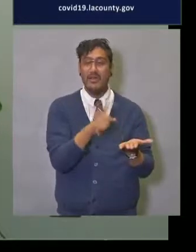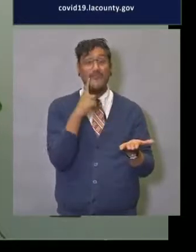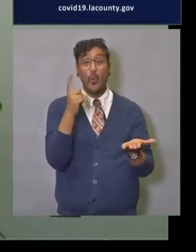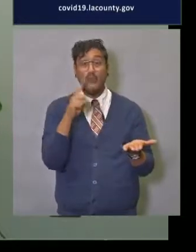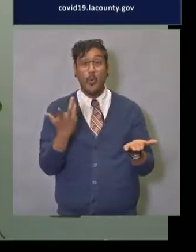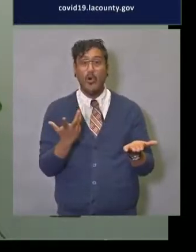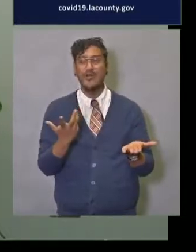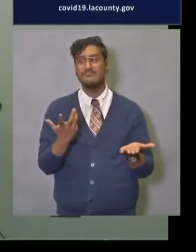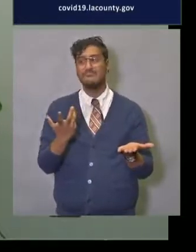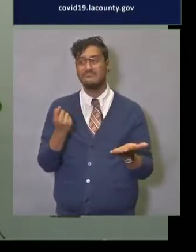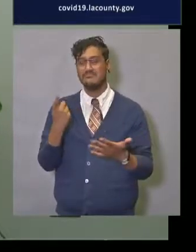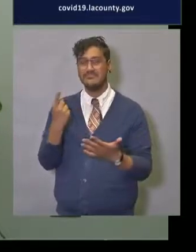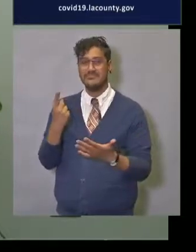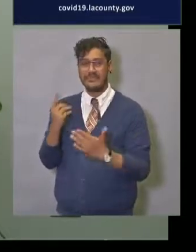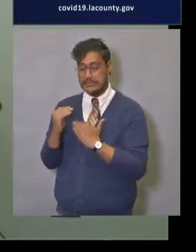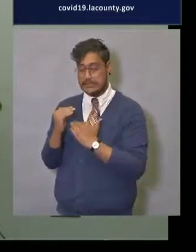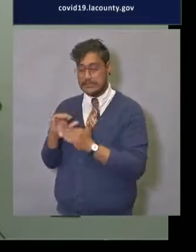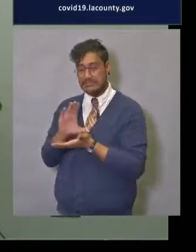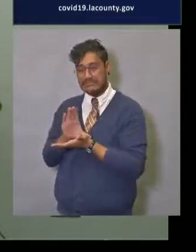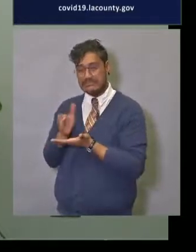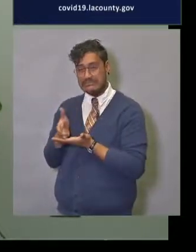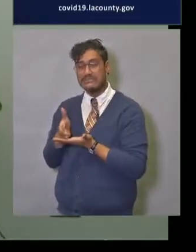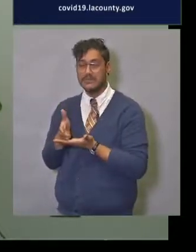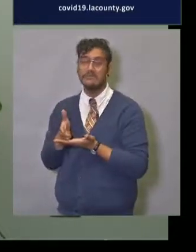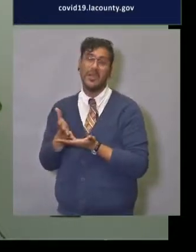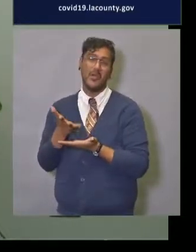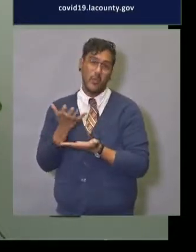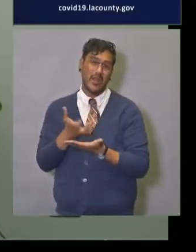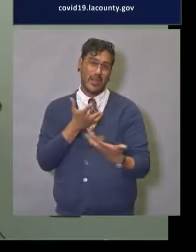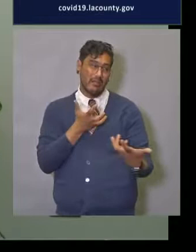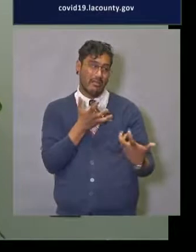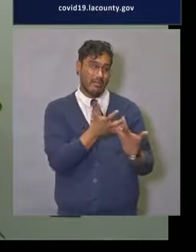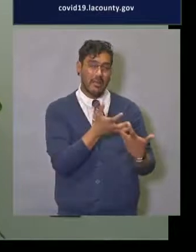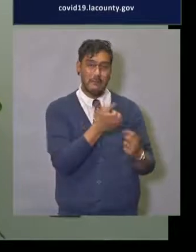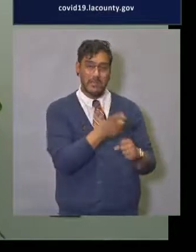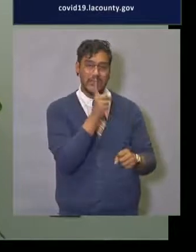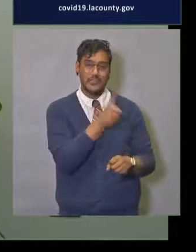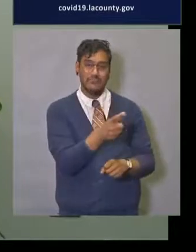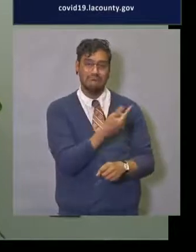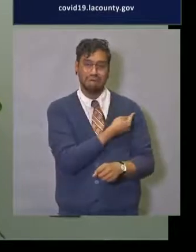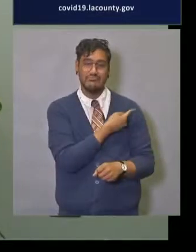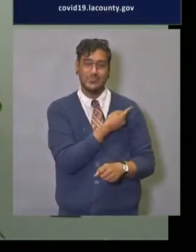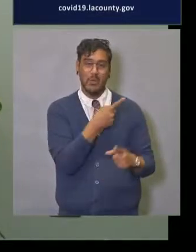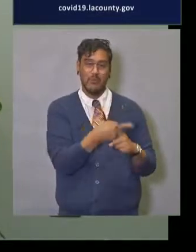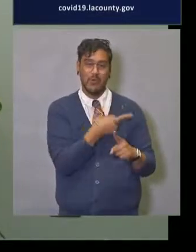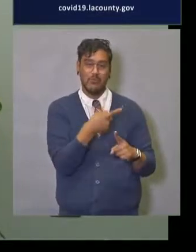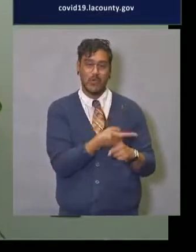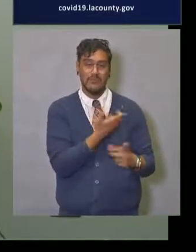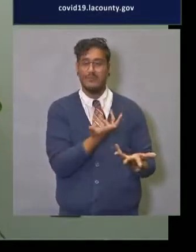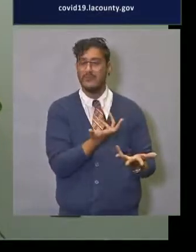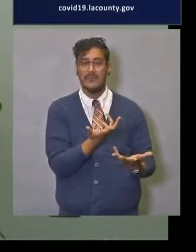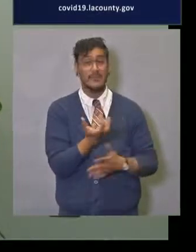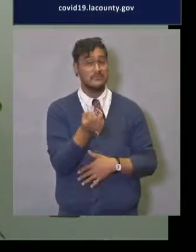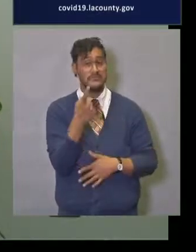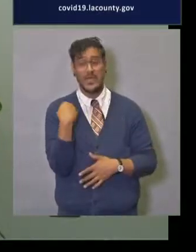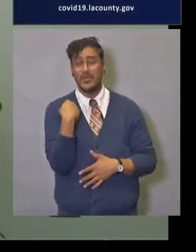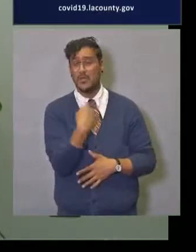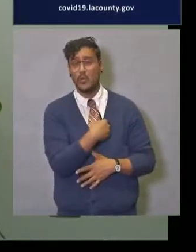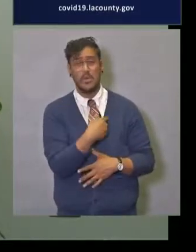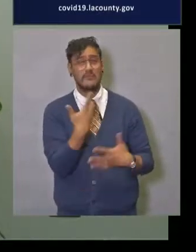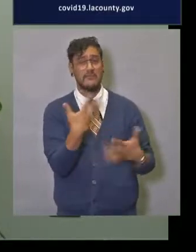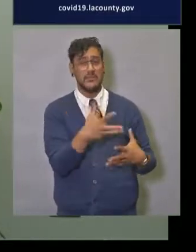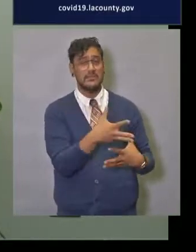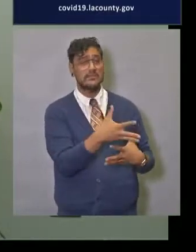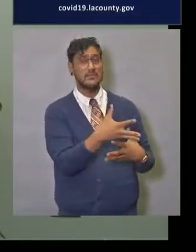this point, those are in fact the people who are getting vaccinated. We take, as you know already, many, many different sources